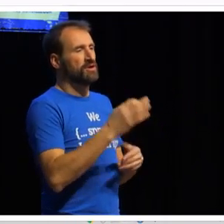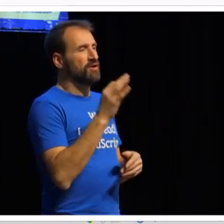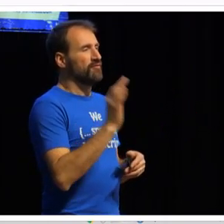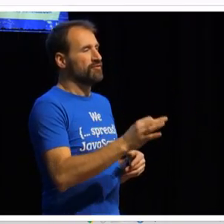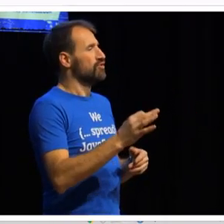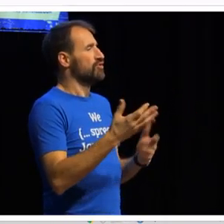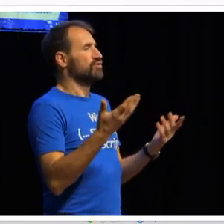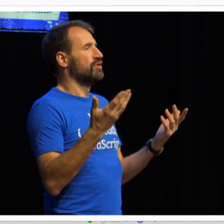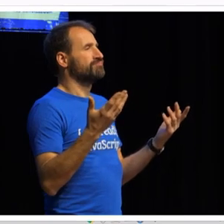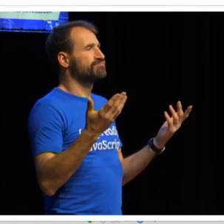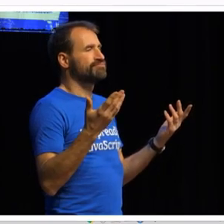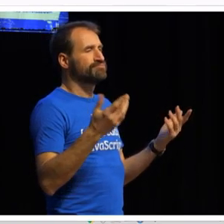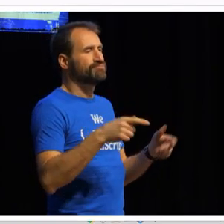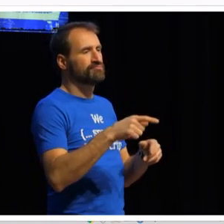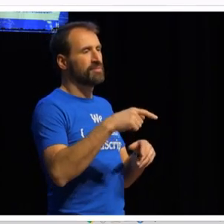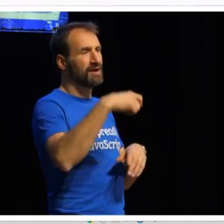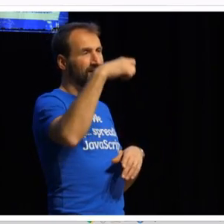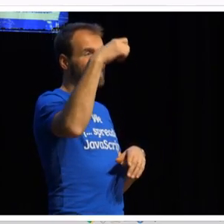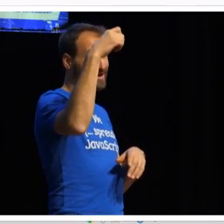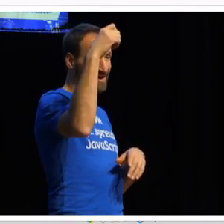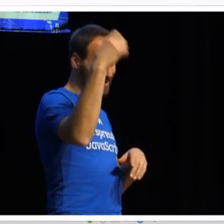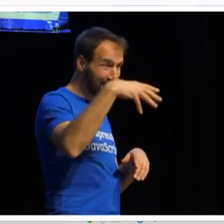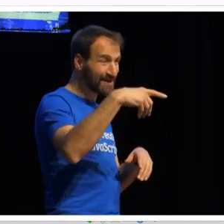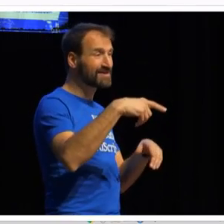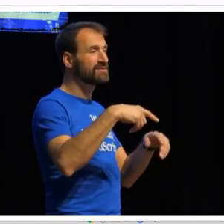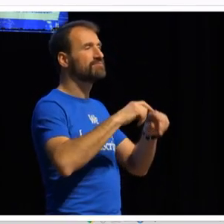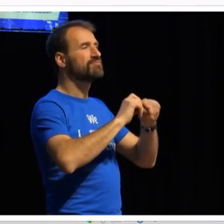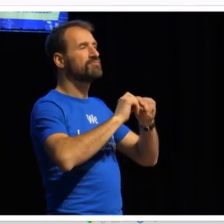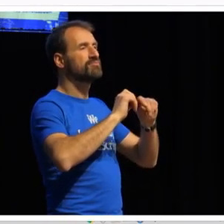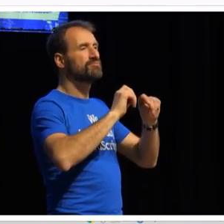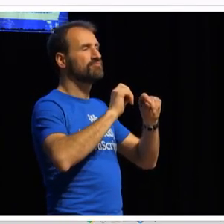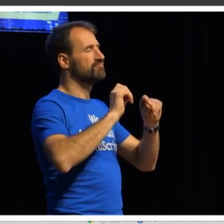failing, you know, this code is